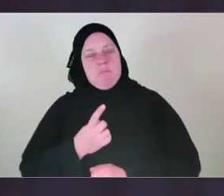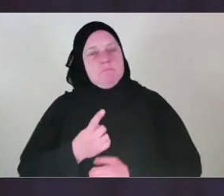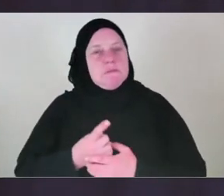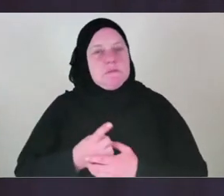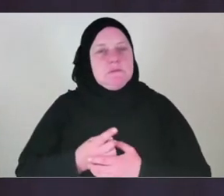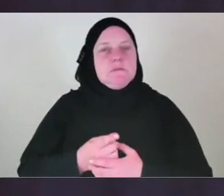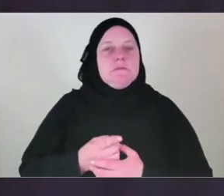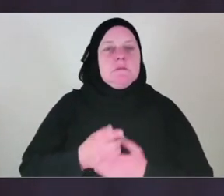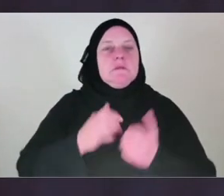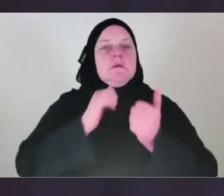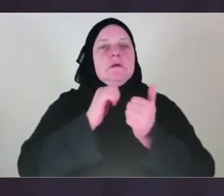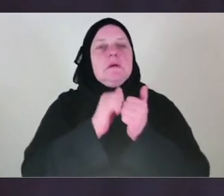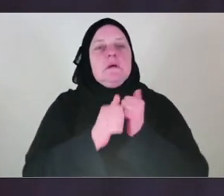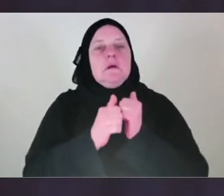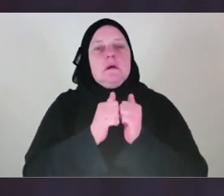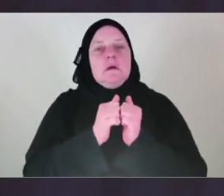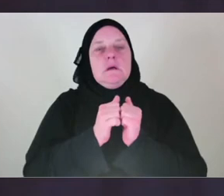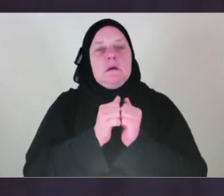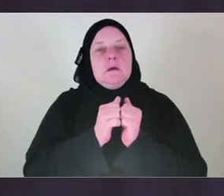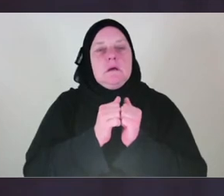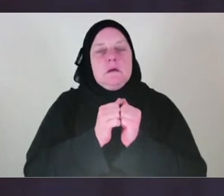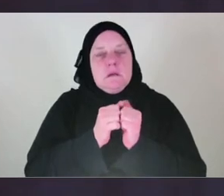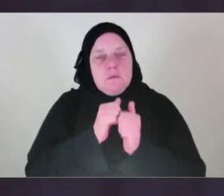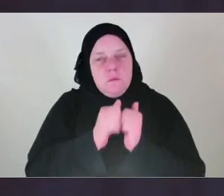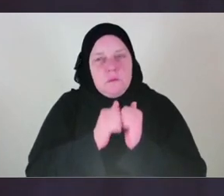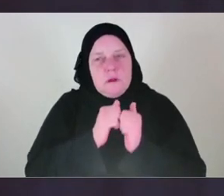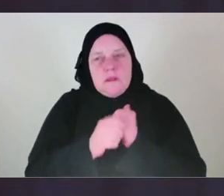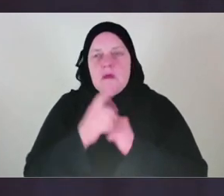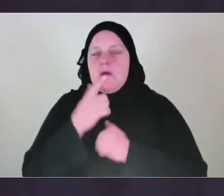you Shia curse the Sahaba? Have you heard this before?